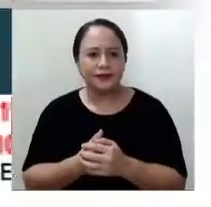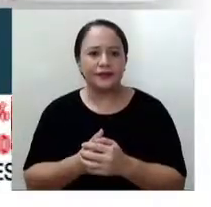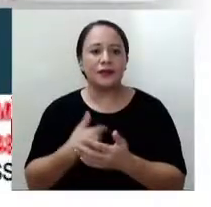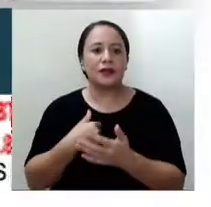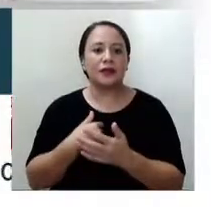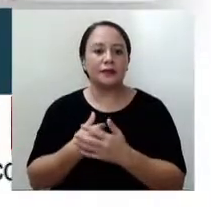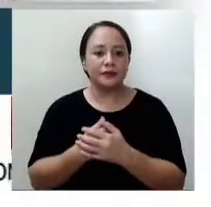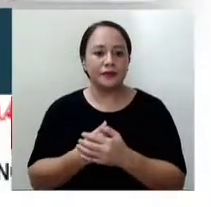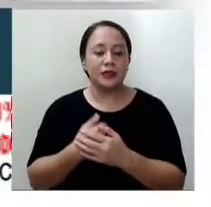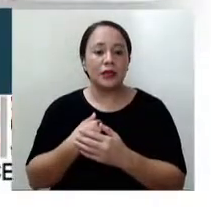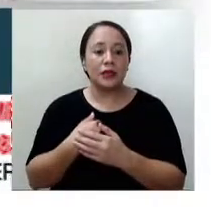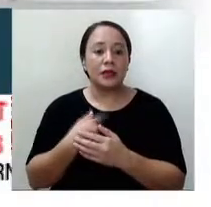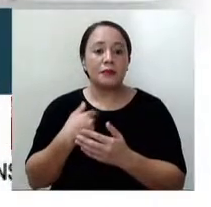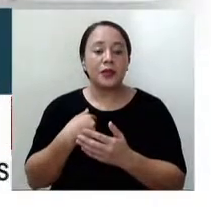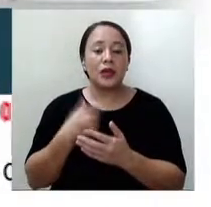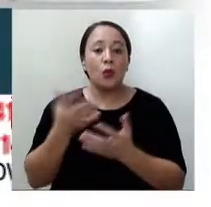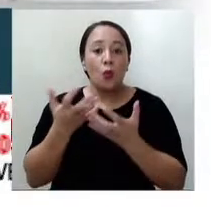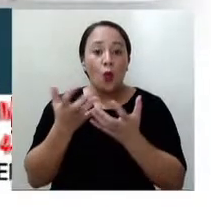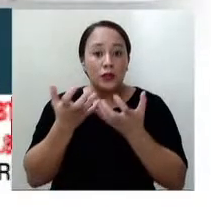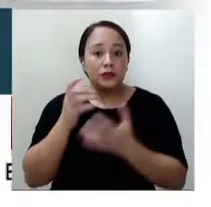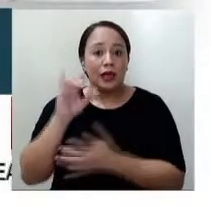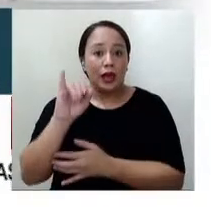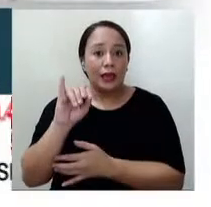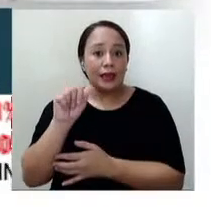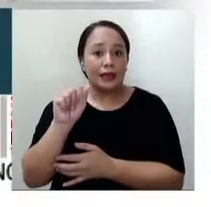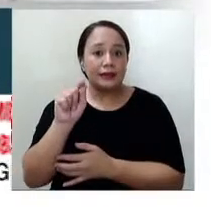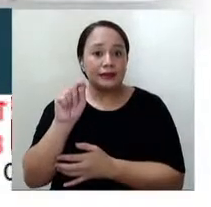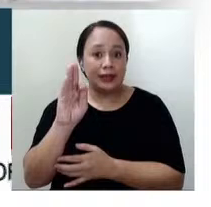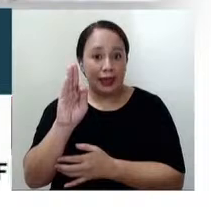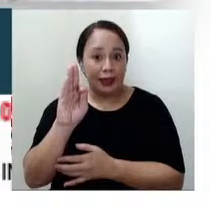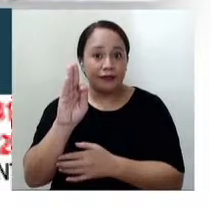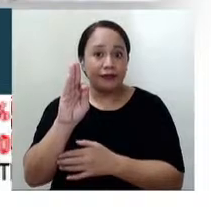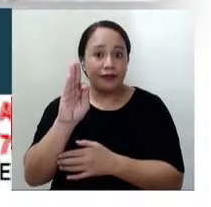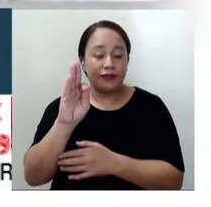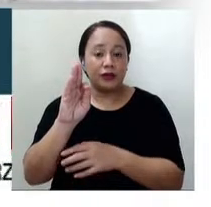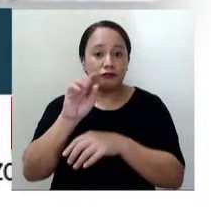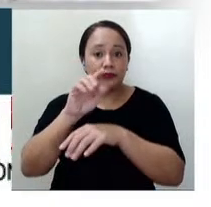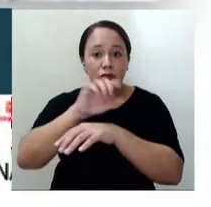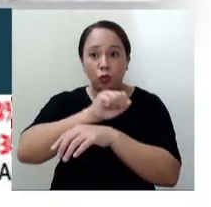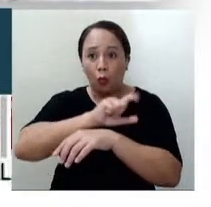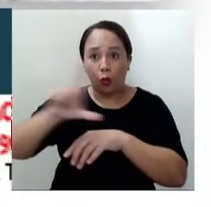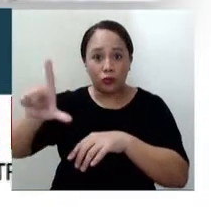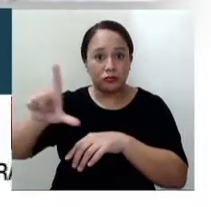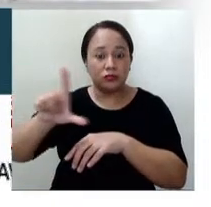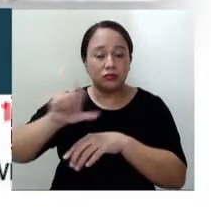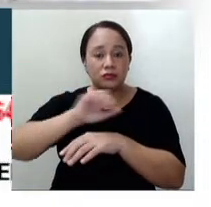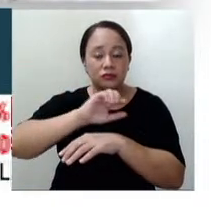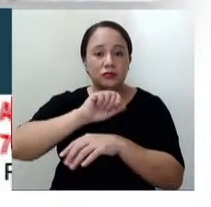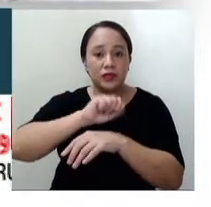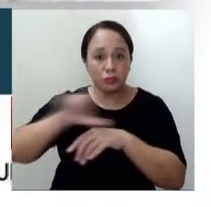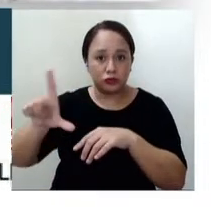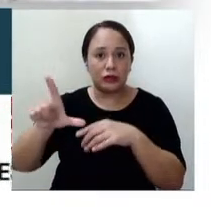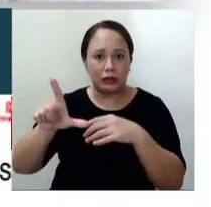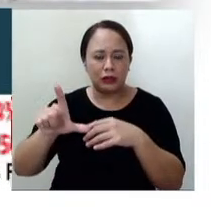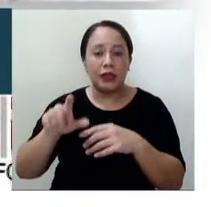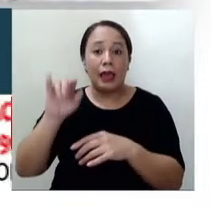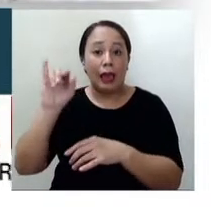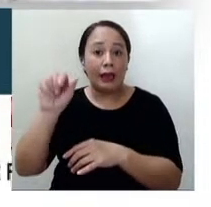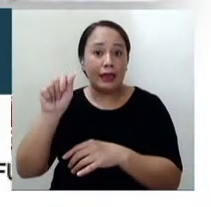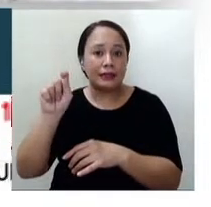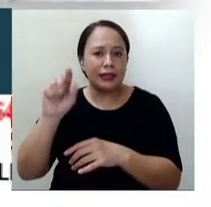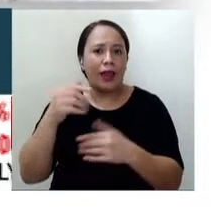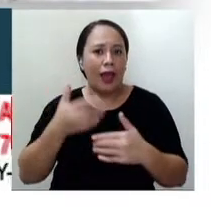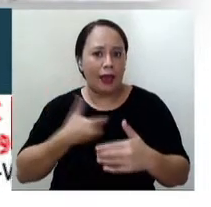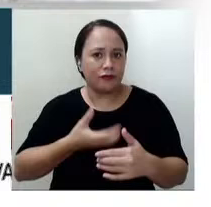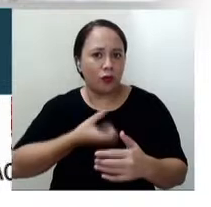Ang scope ng IATF ay national. Kung ang IATF ay mayroong polisiya